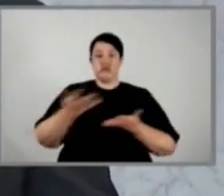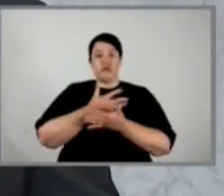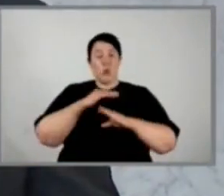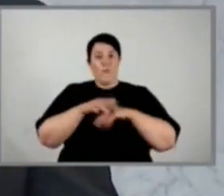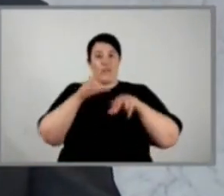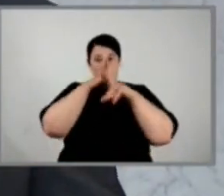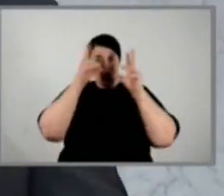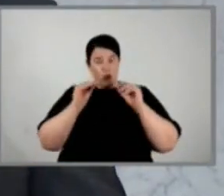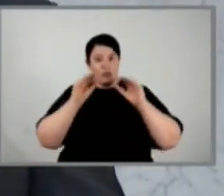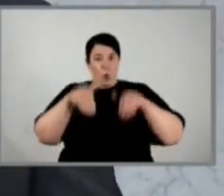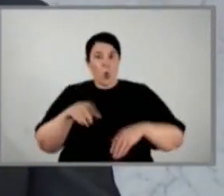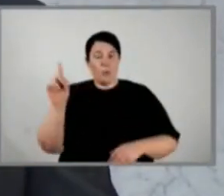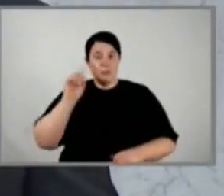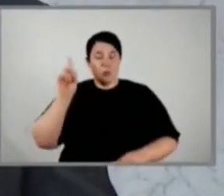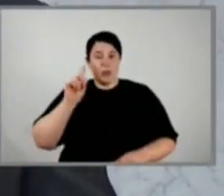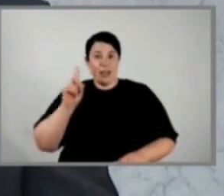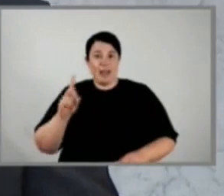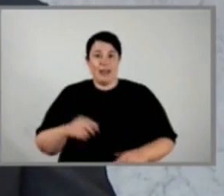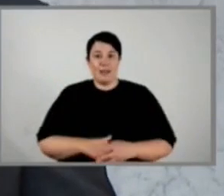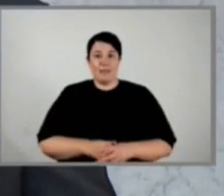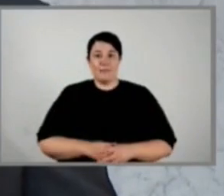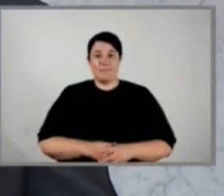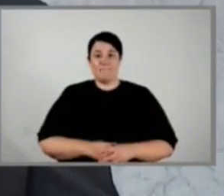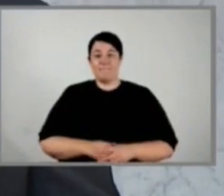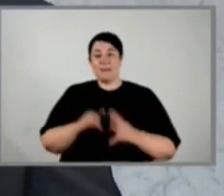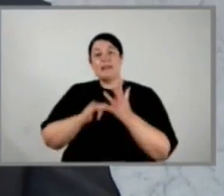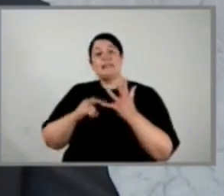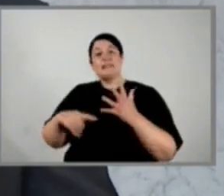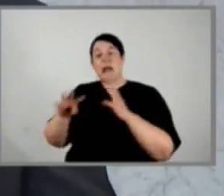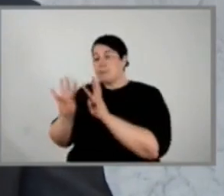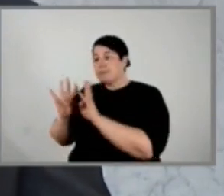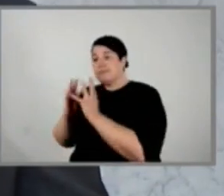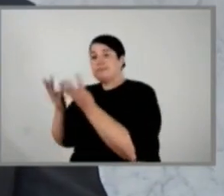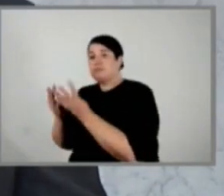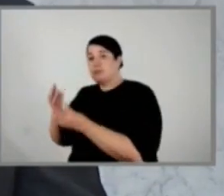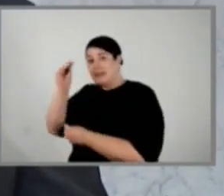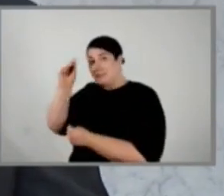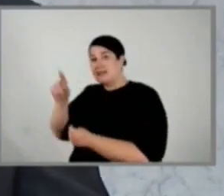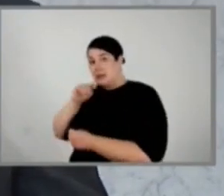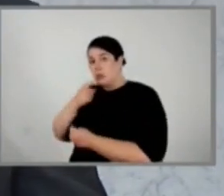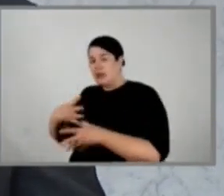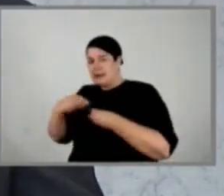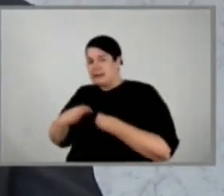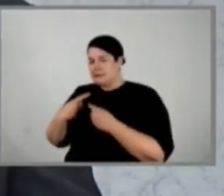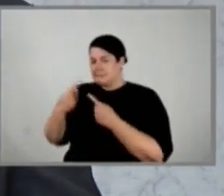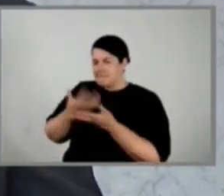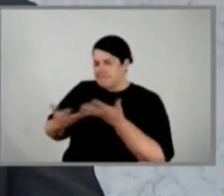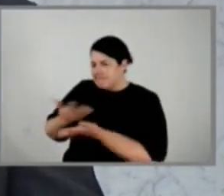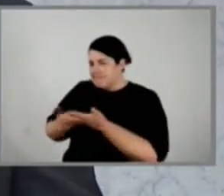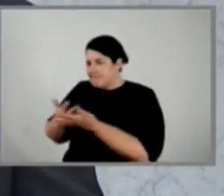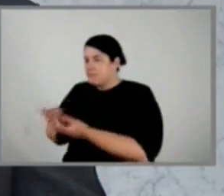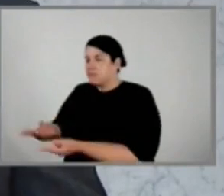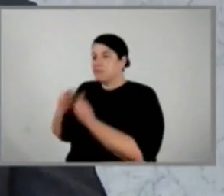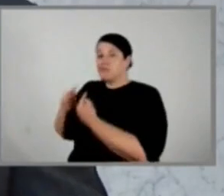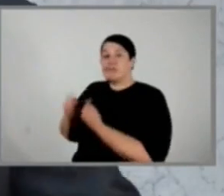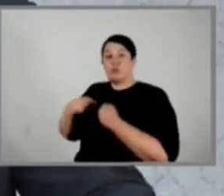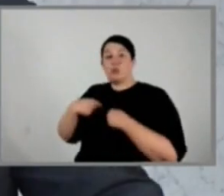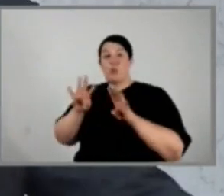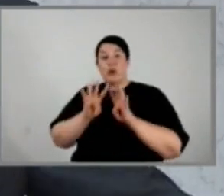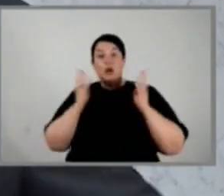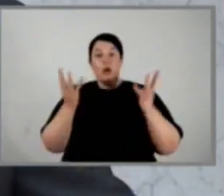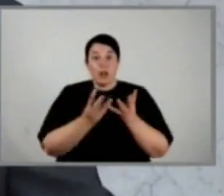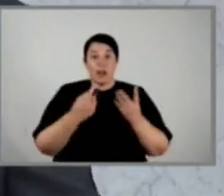Cabinet, the subcommittee's health, they will be taking on those issues and reporting back up to the National Cabinet, and that's where the carriage of that